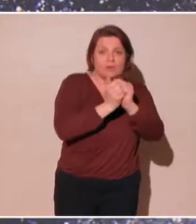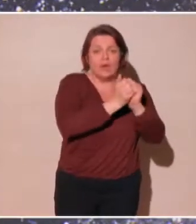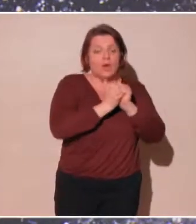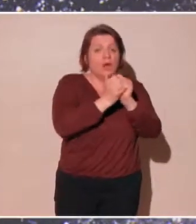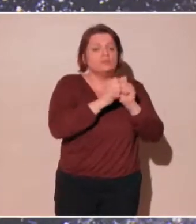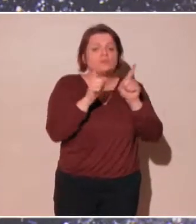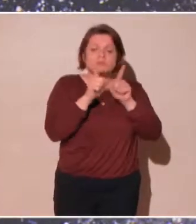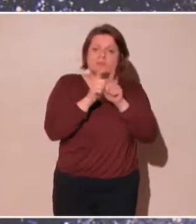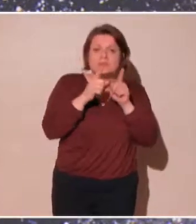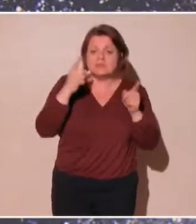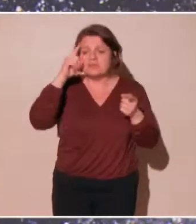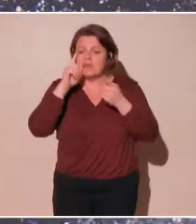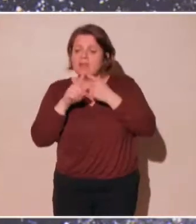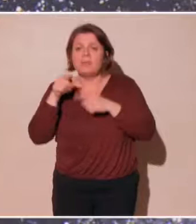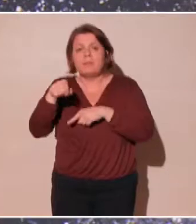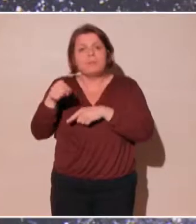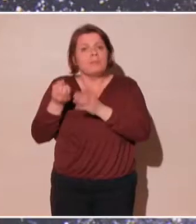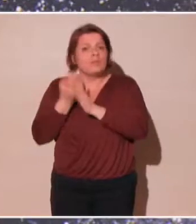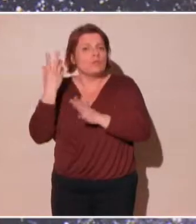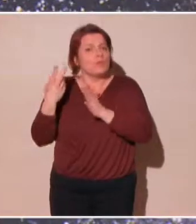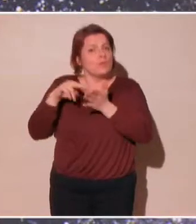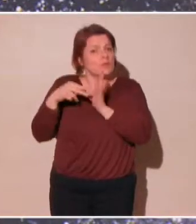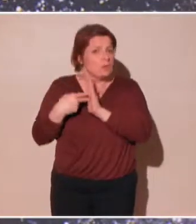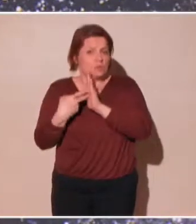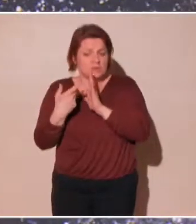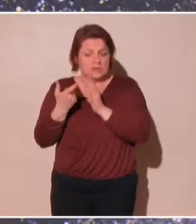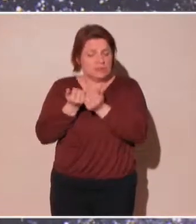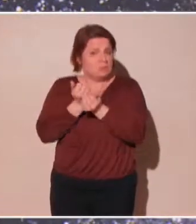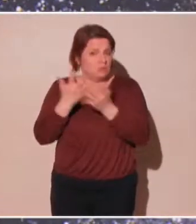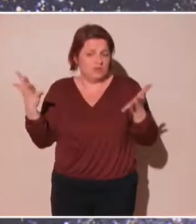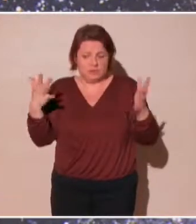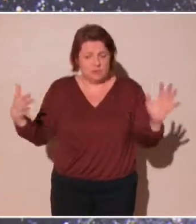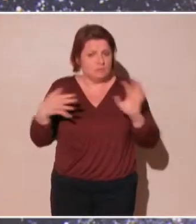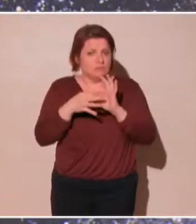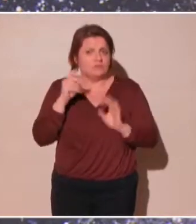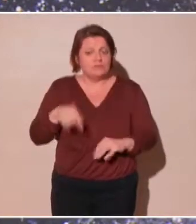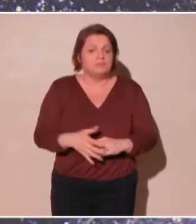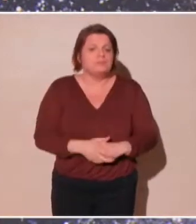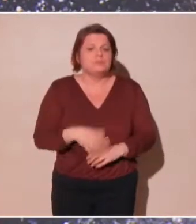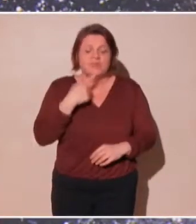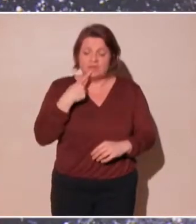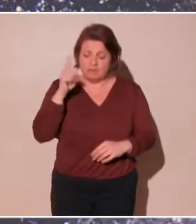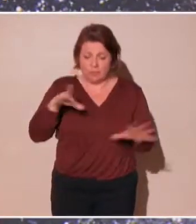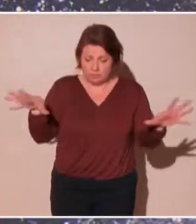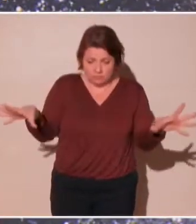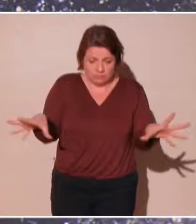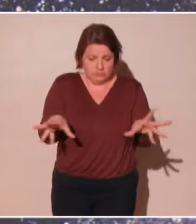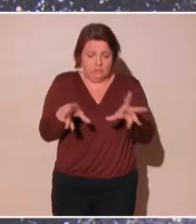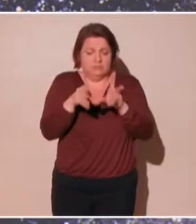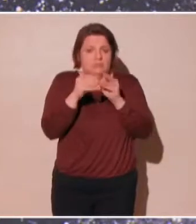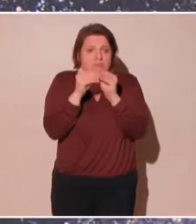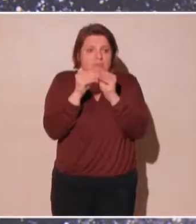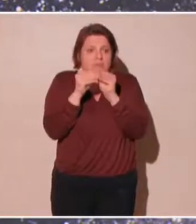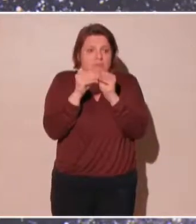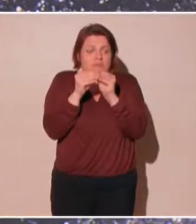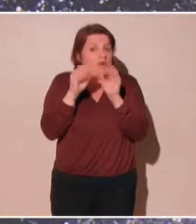involved can truly express themselves. And we can therefore grow from that. So it's